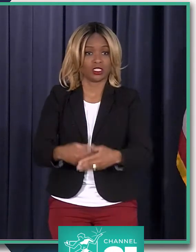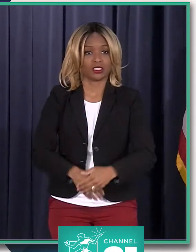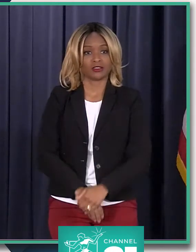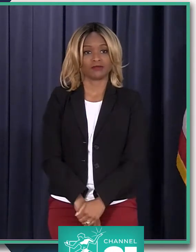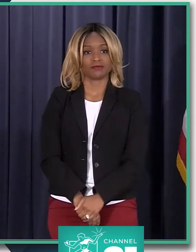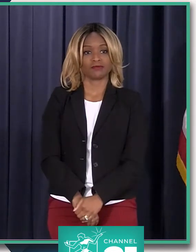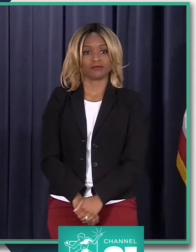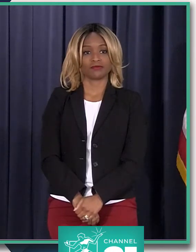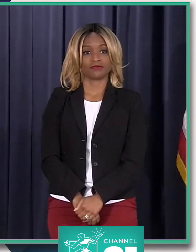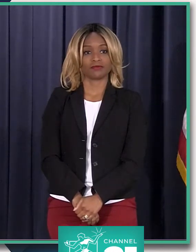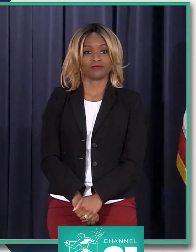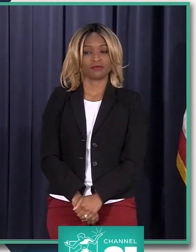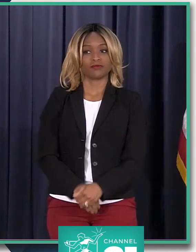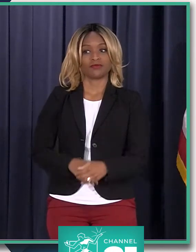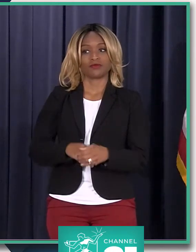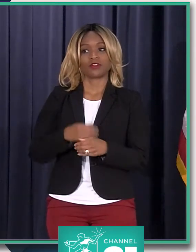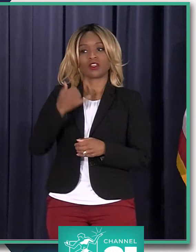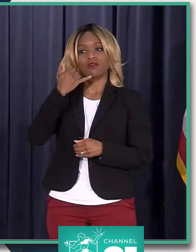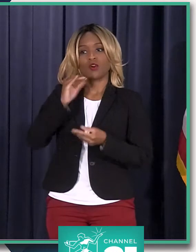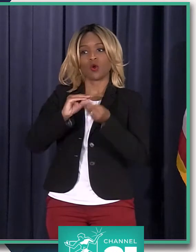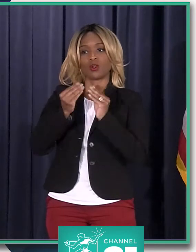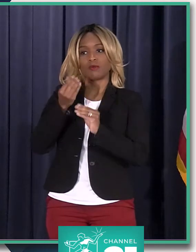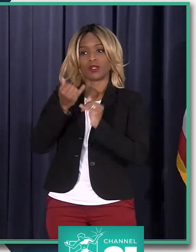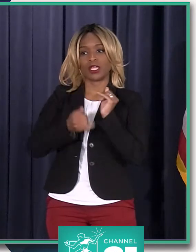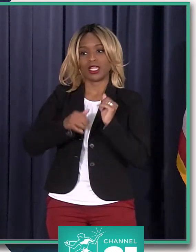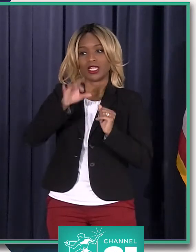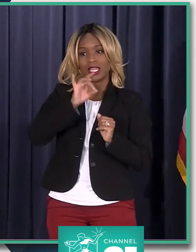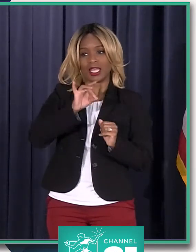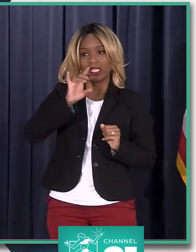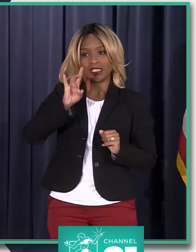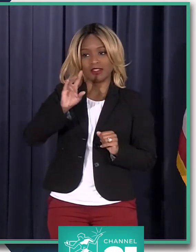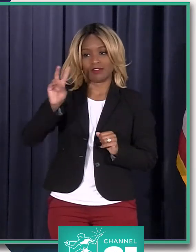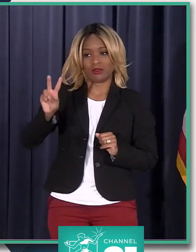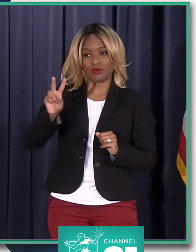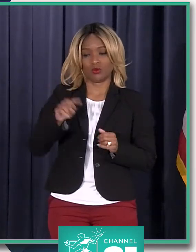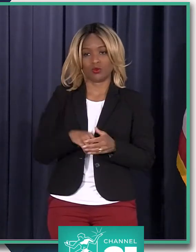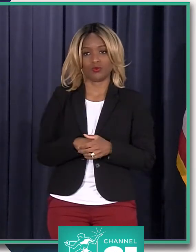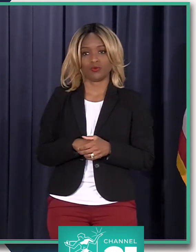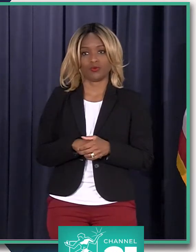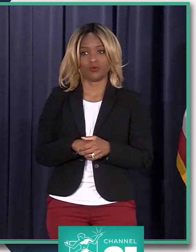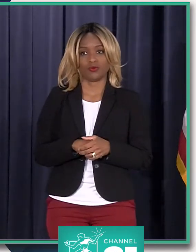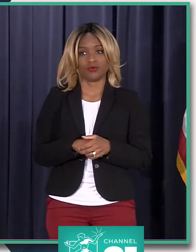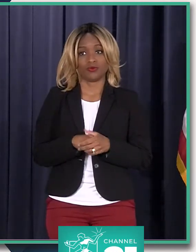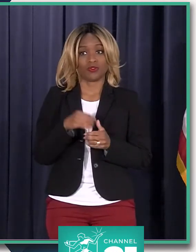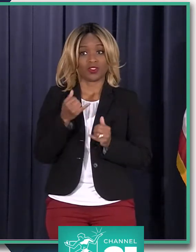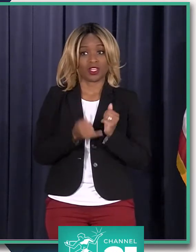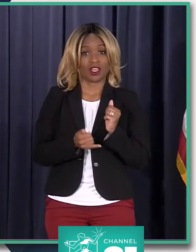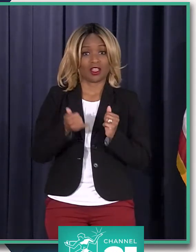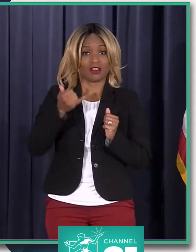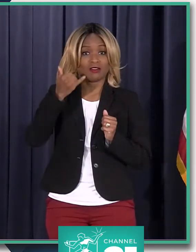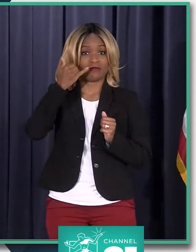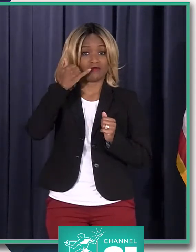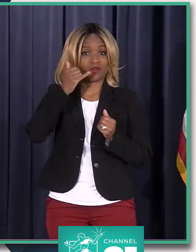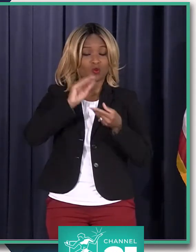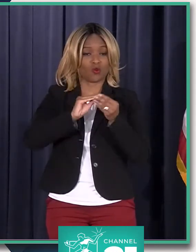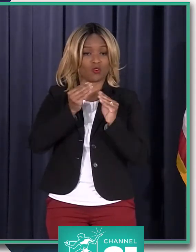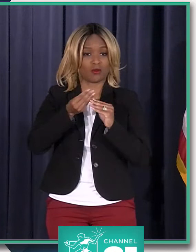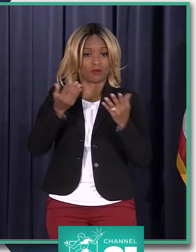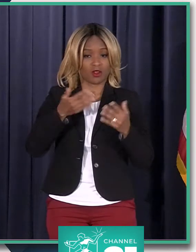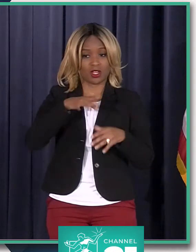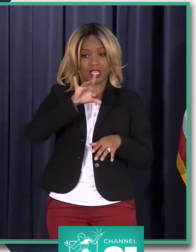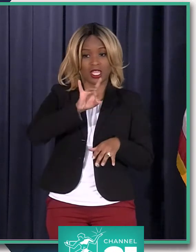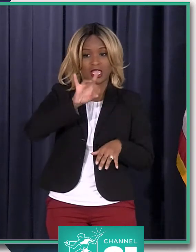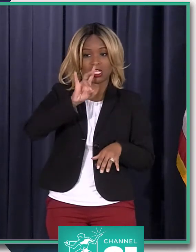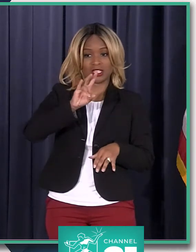Next is phone number ending in 872. Okay, if your last three numbers of your phone are 872, you